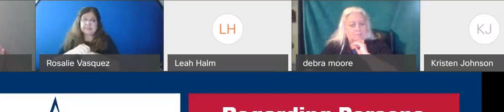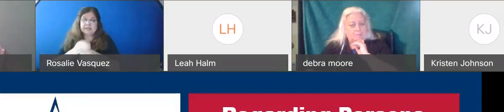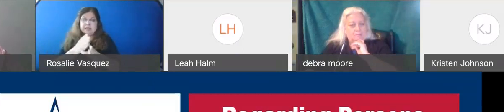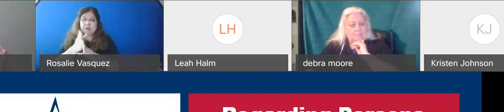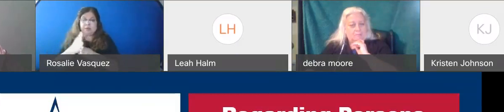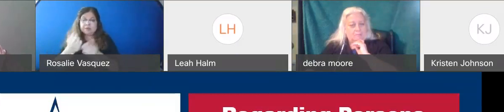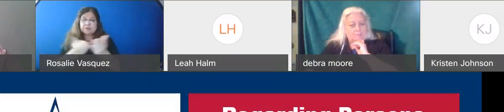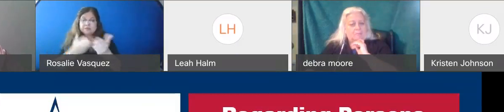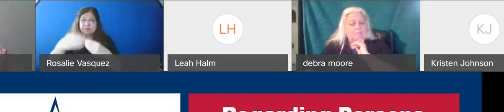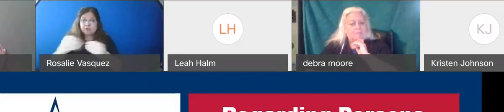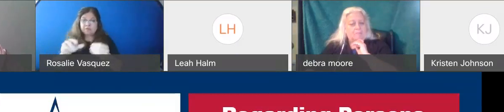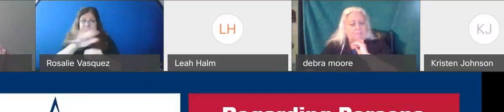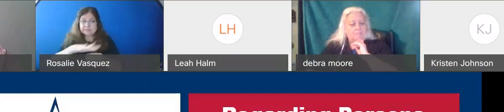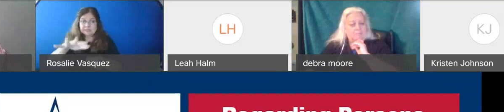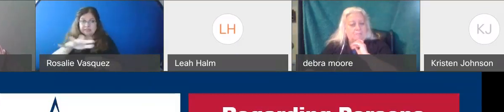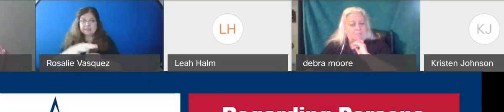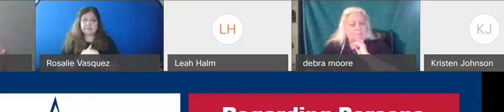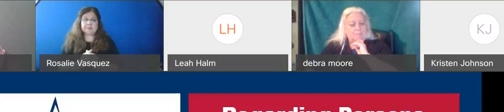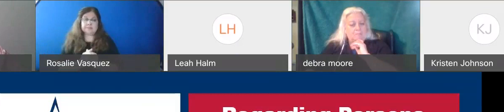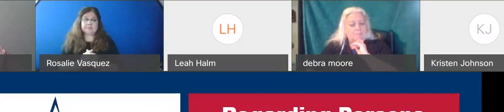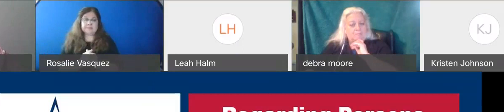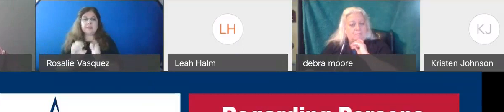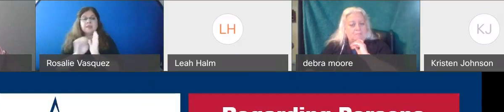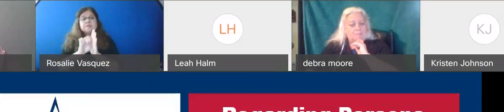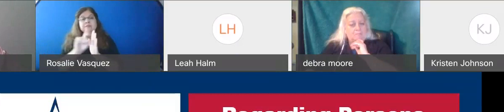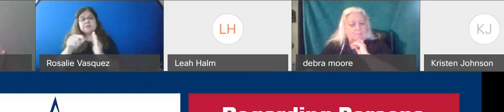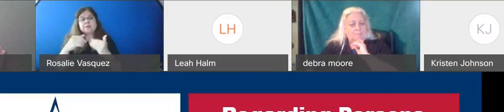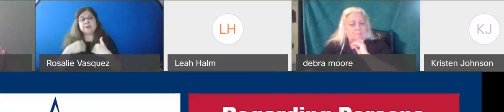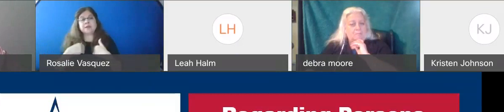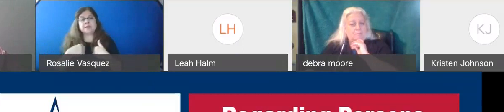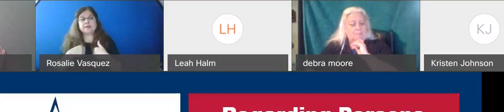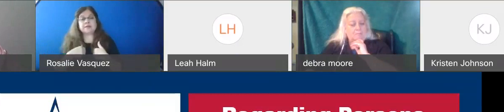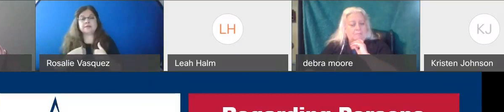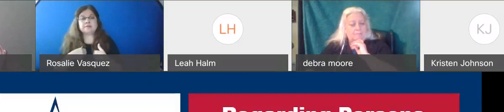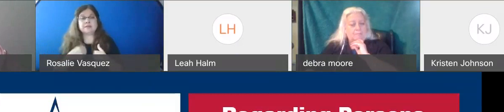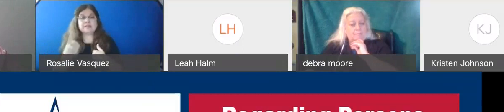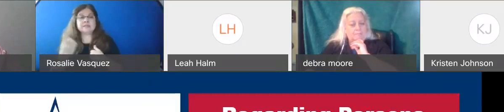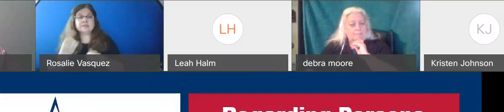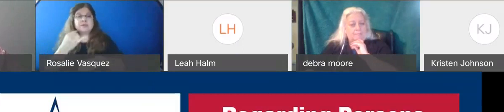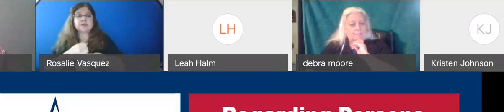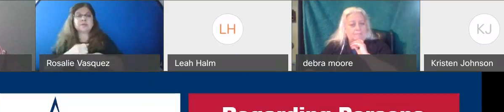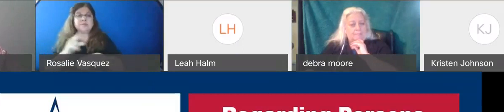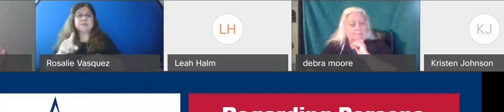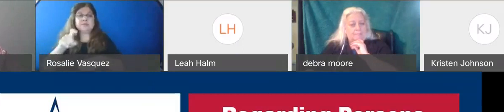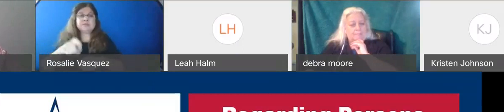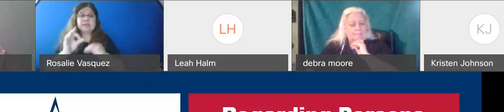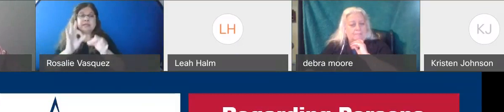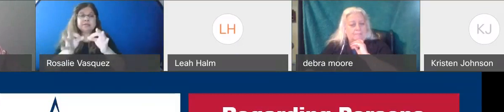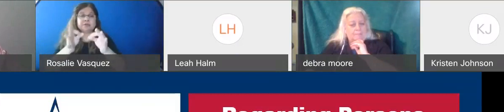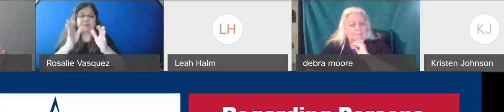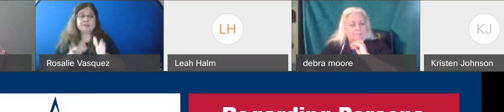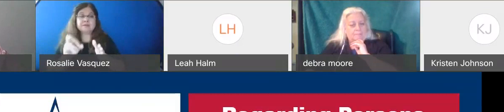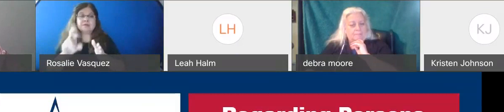Office. So let's say you have an event on campus and you need an interpreter.